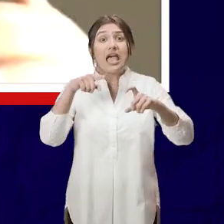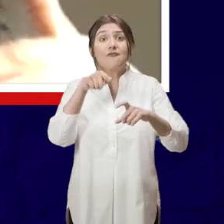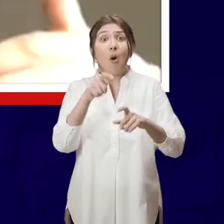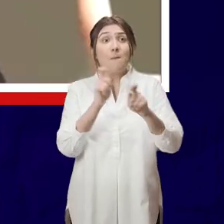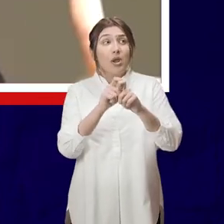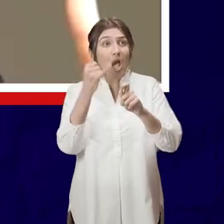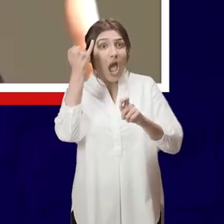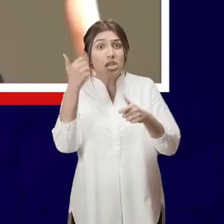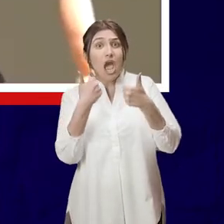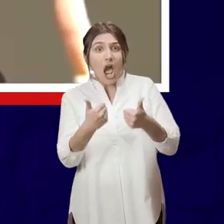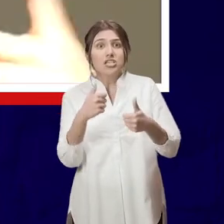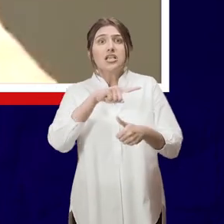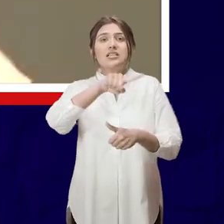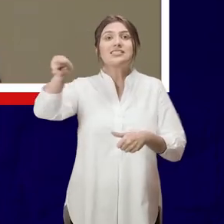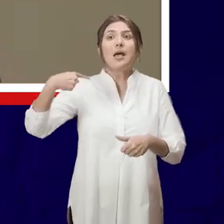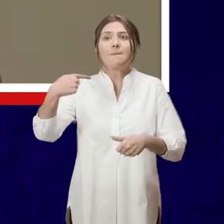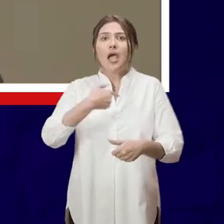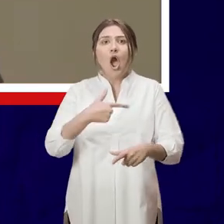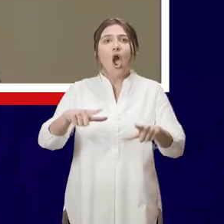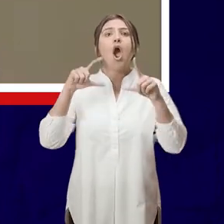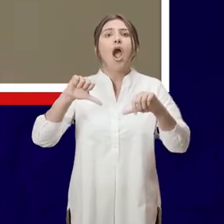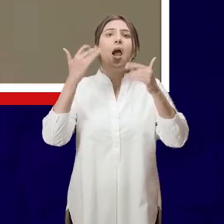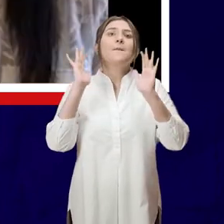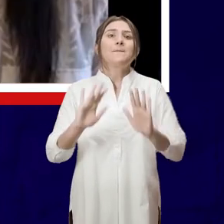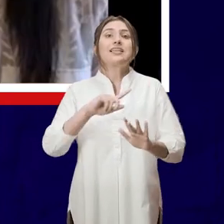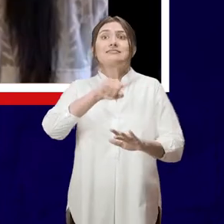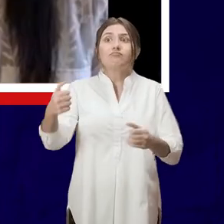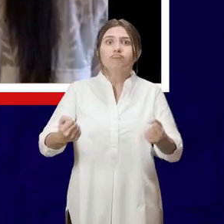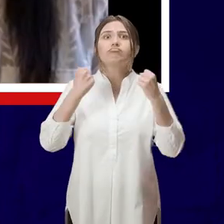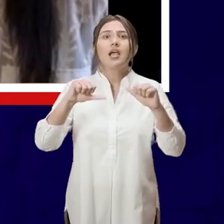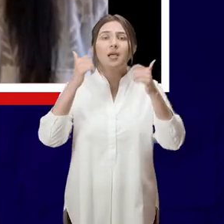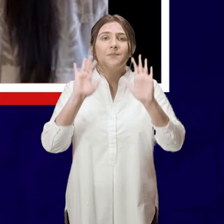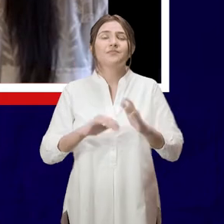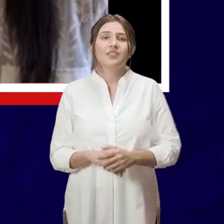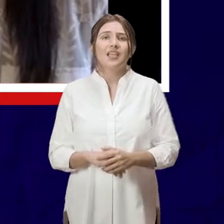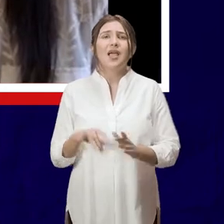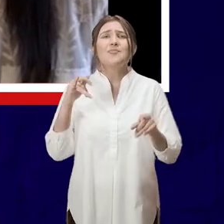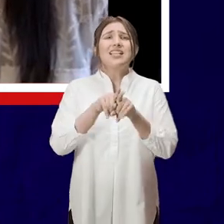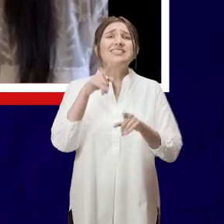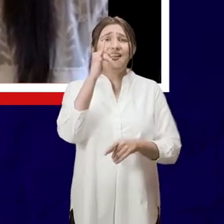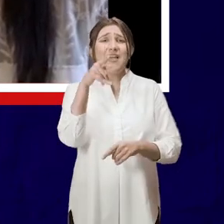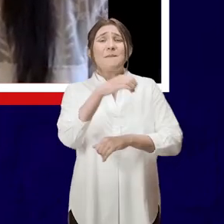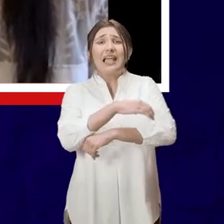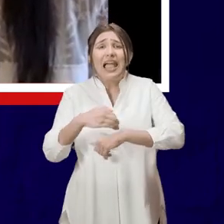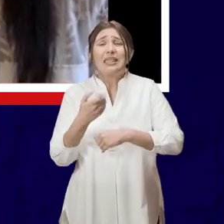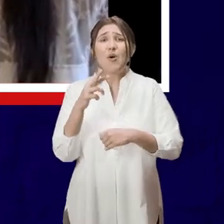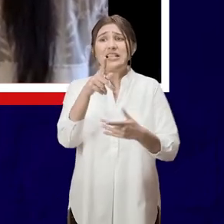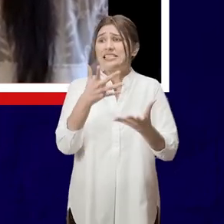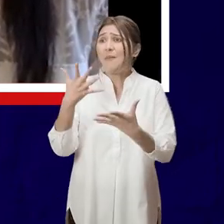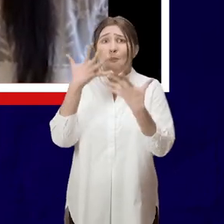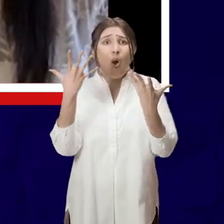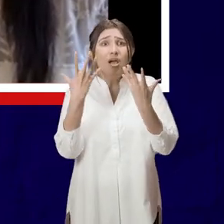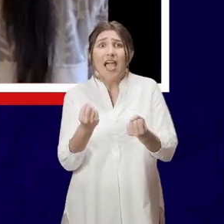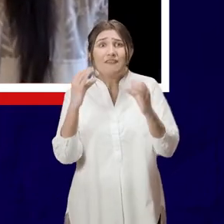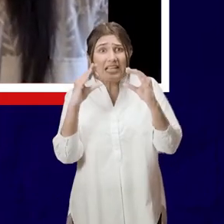think that's the important thing. And I often say that, you know, when you're poor and you have very little resources, it's the power of design